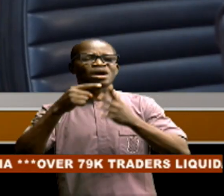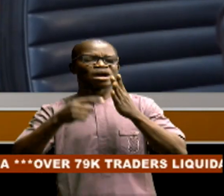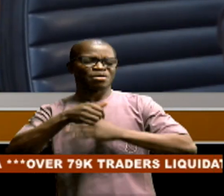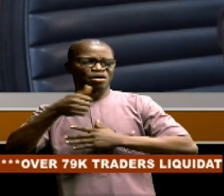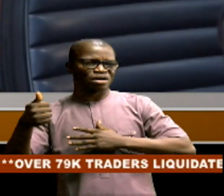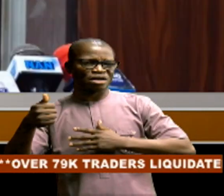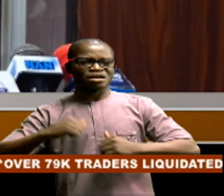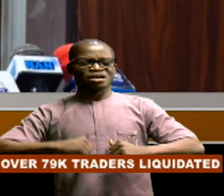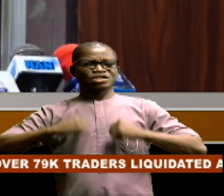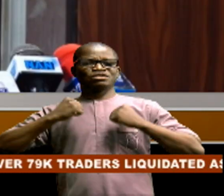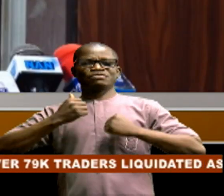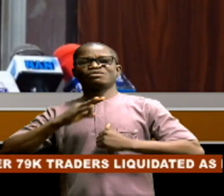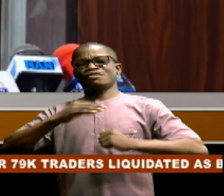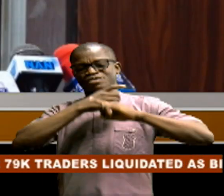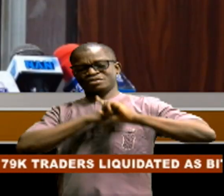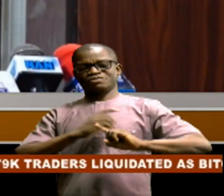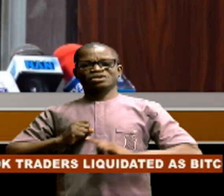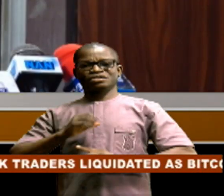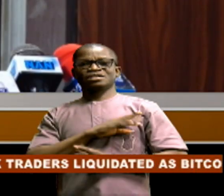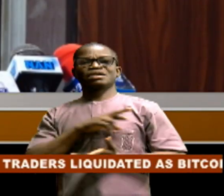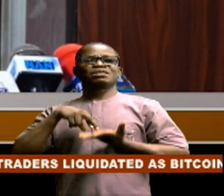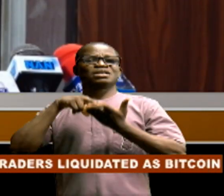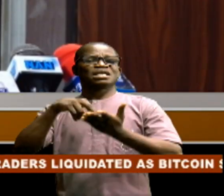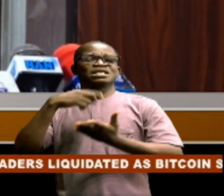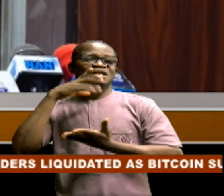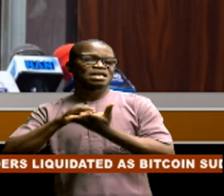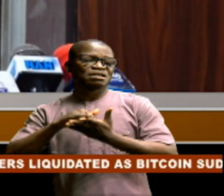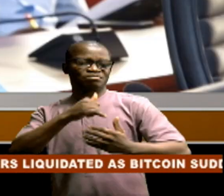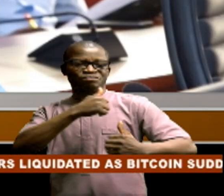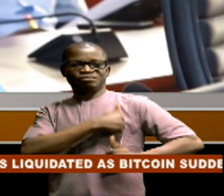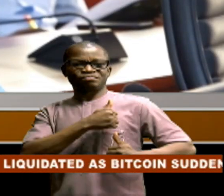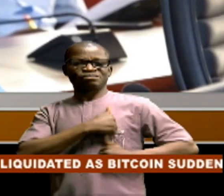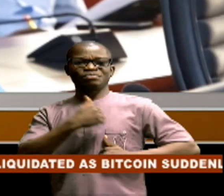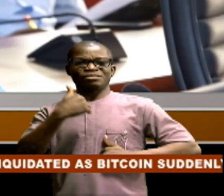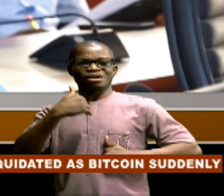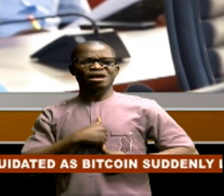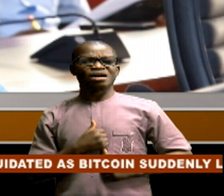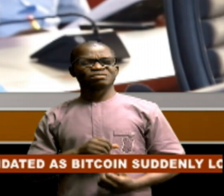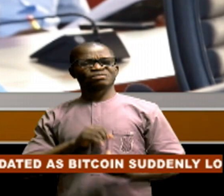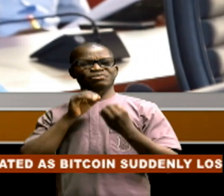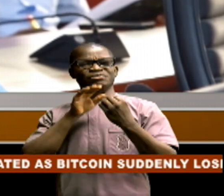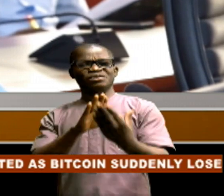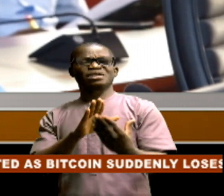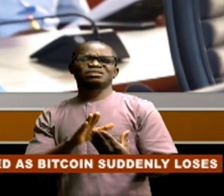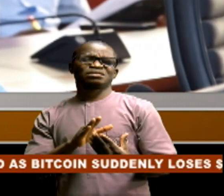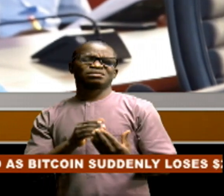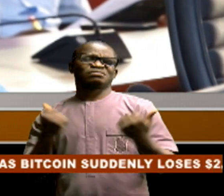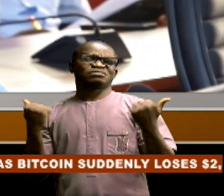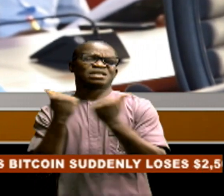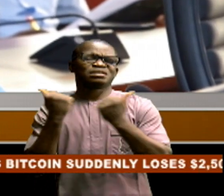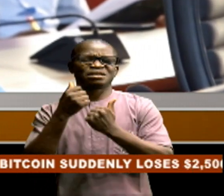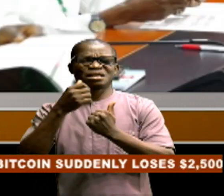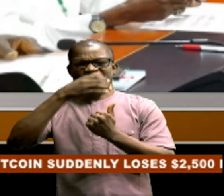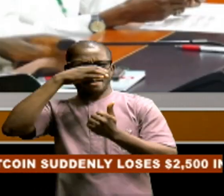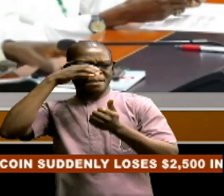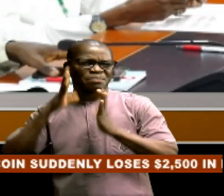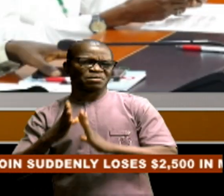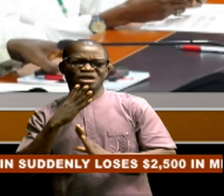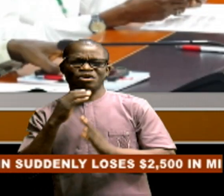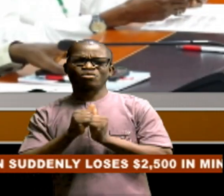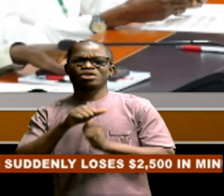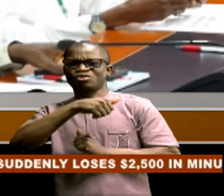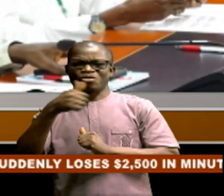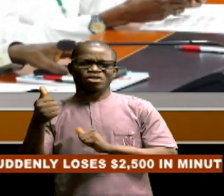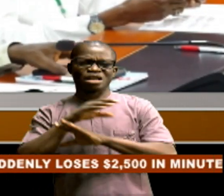of Defense Staff represented said the military have been contending with fighting terrorism and other non-state actors